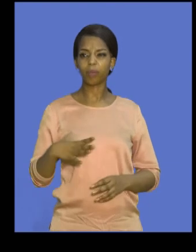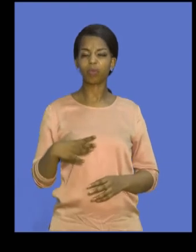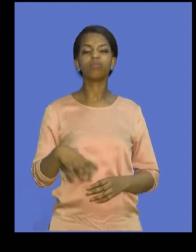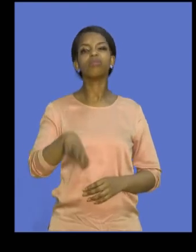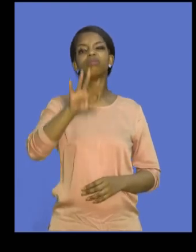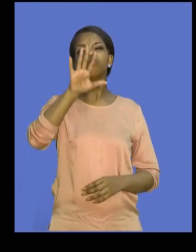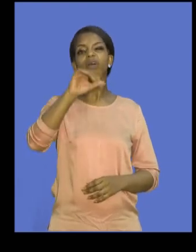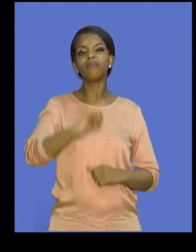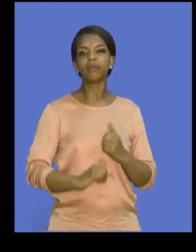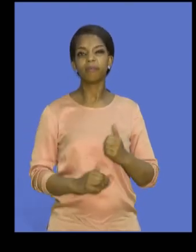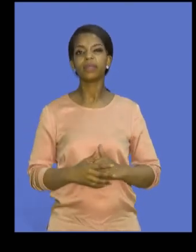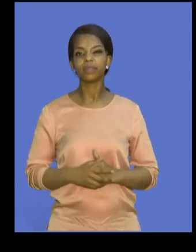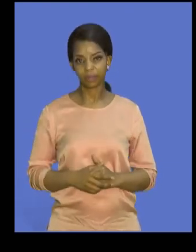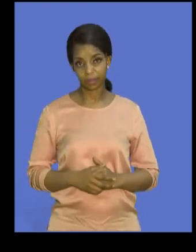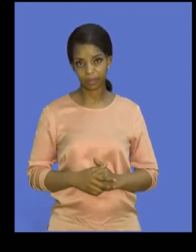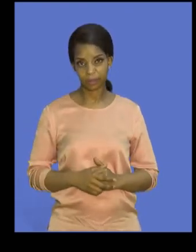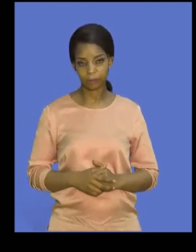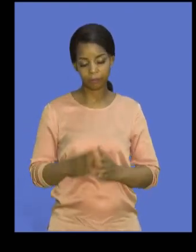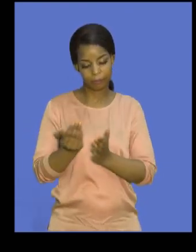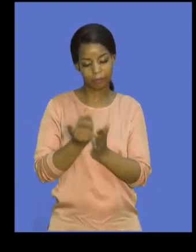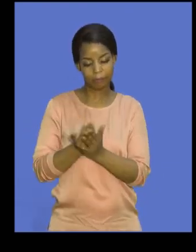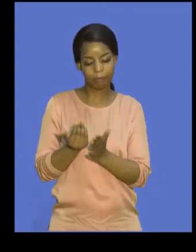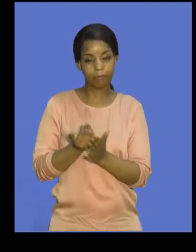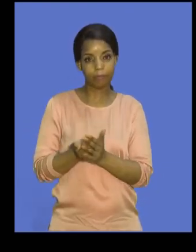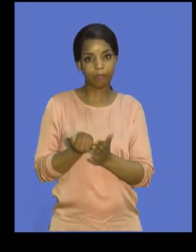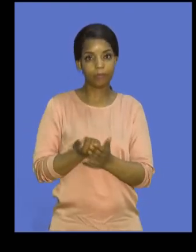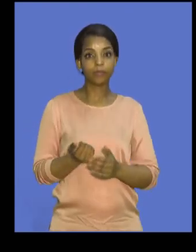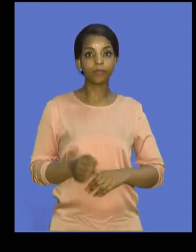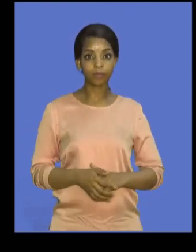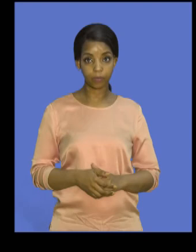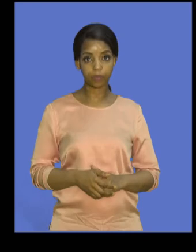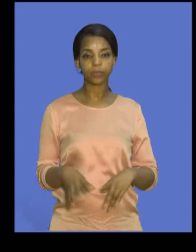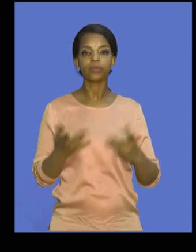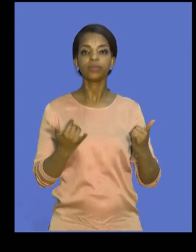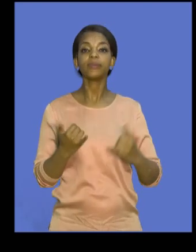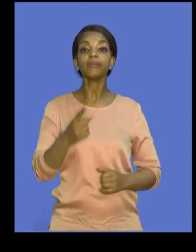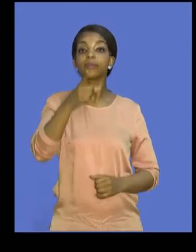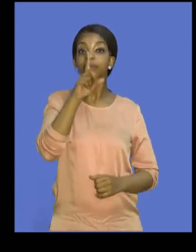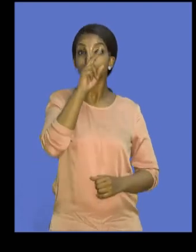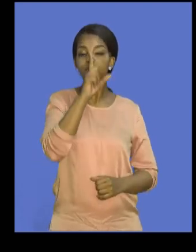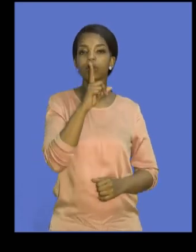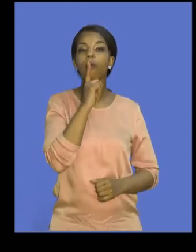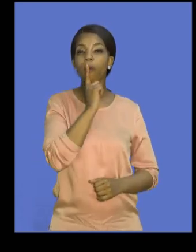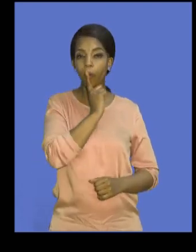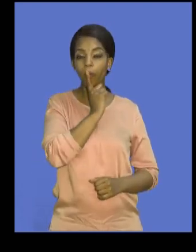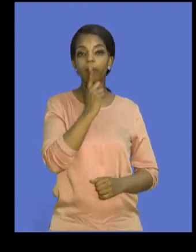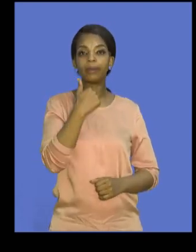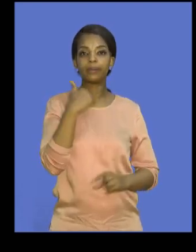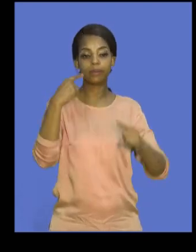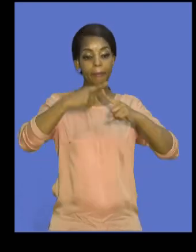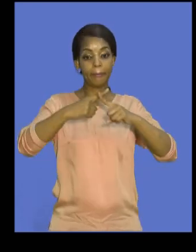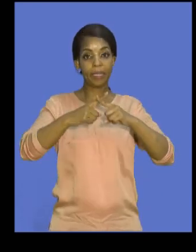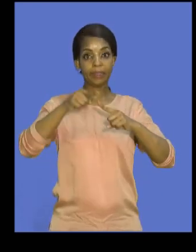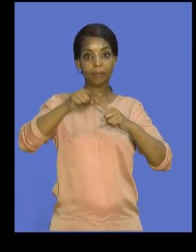right? They saved this for 5 months. So you can see that if you were to multiply this, 2% of